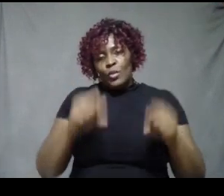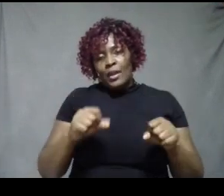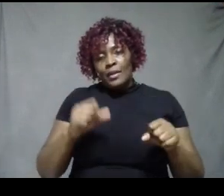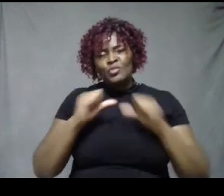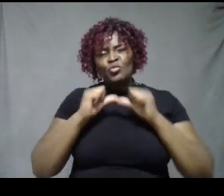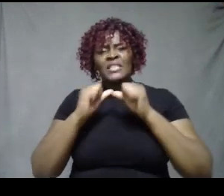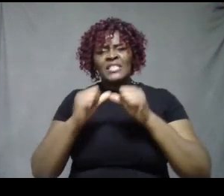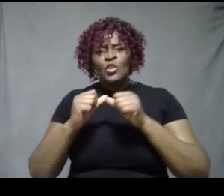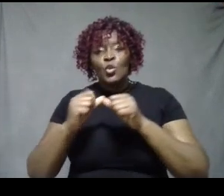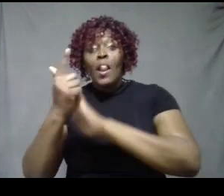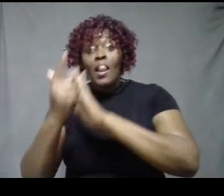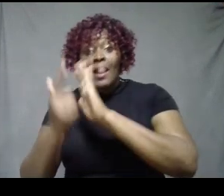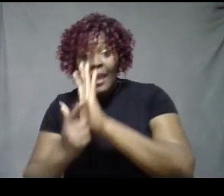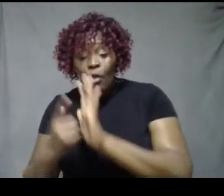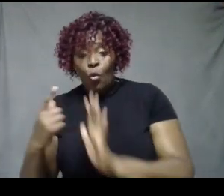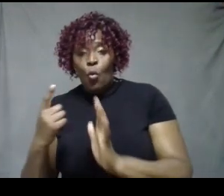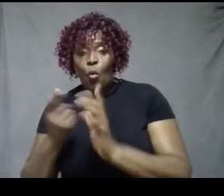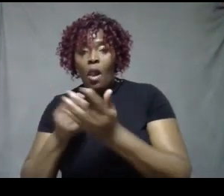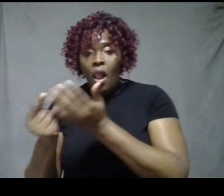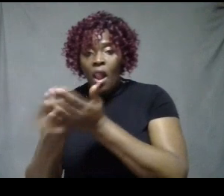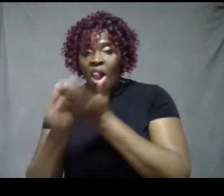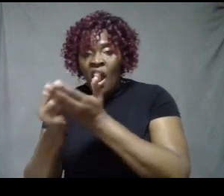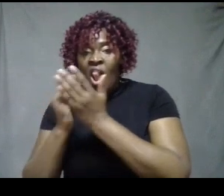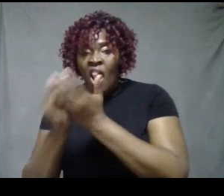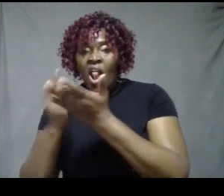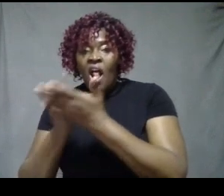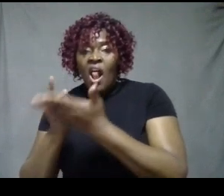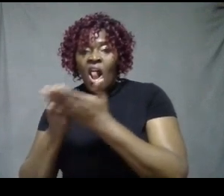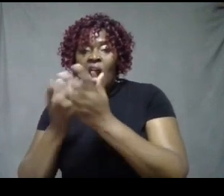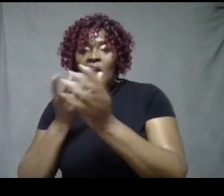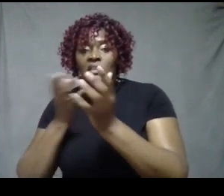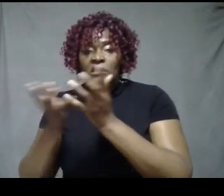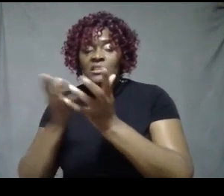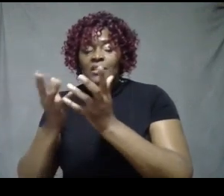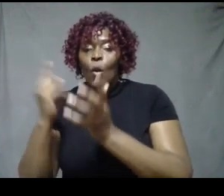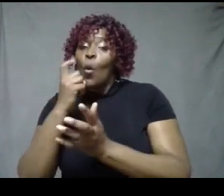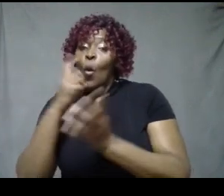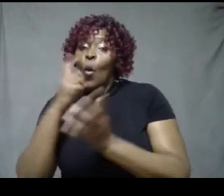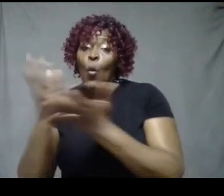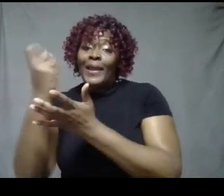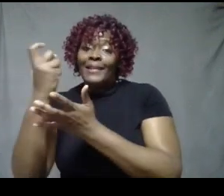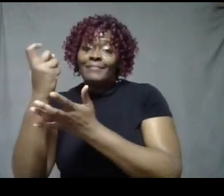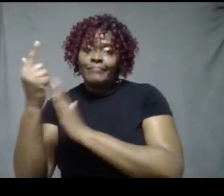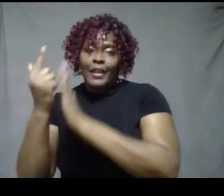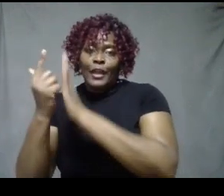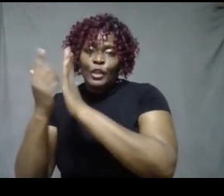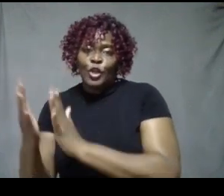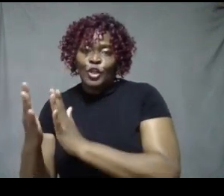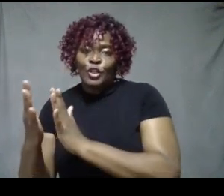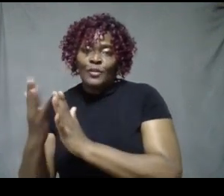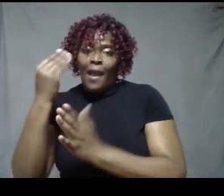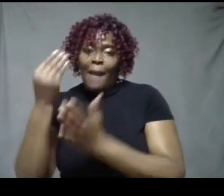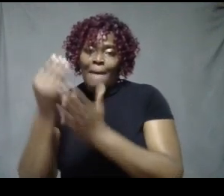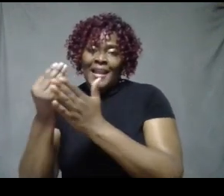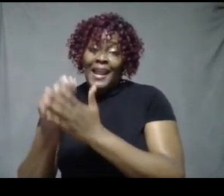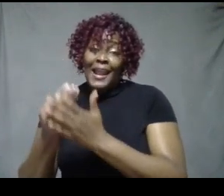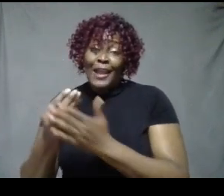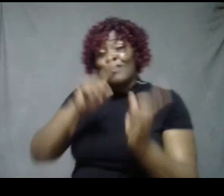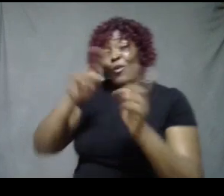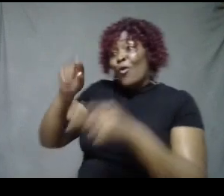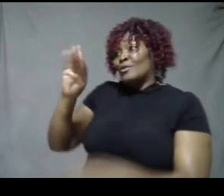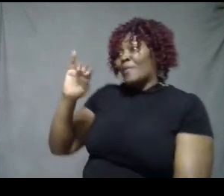litigation, only people that win it when you continue with litigation are the attorneys. They're laughing all the way to the bank at your